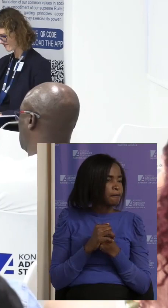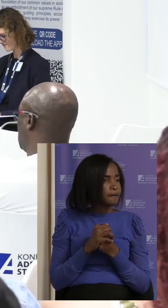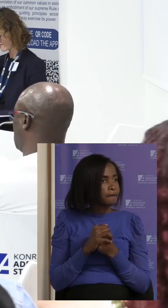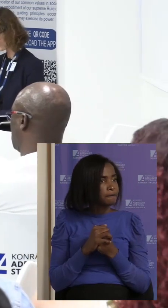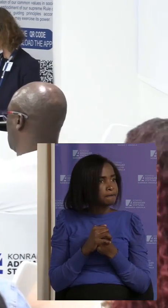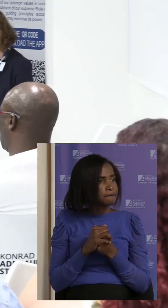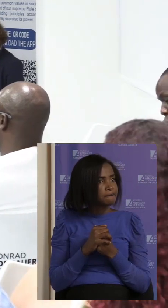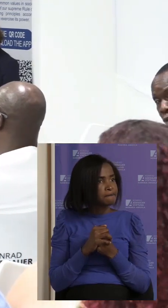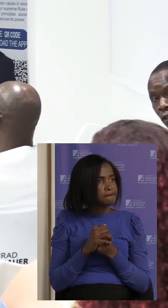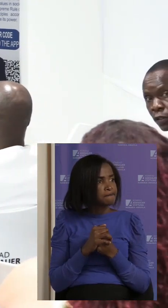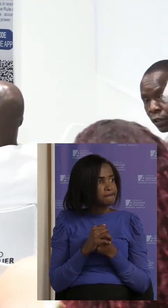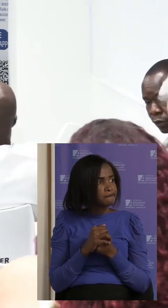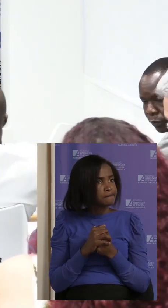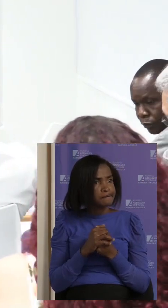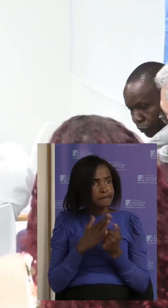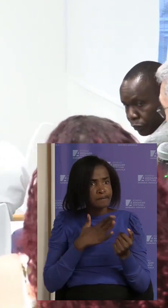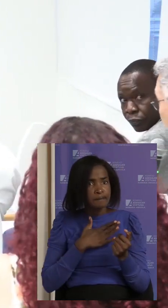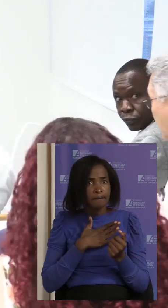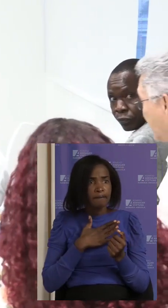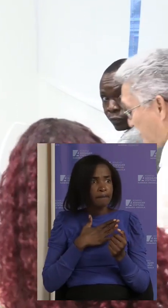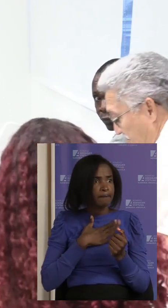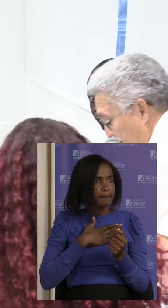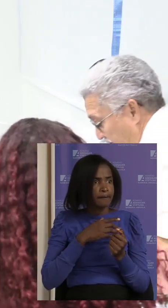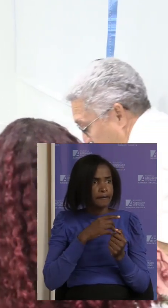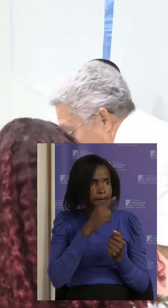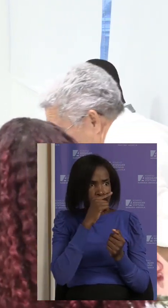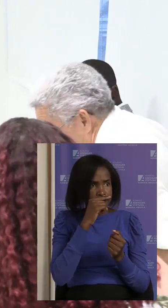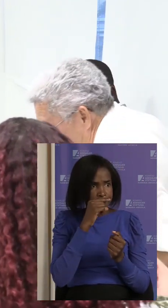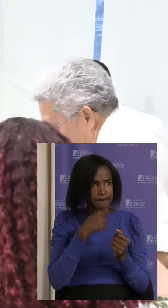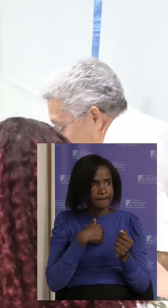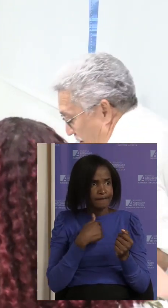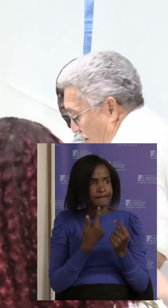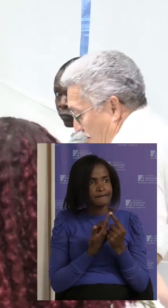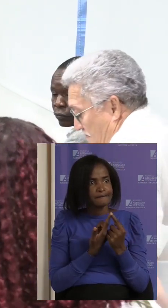Good evening. My name is Cliff Olivier. I'm from Tucson.